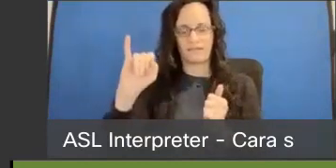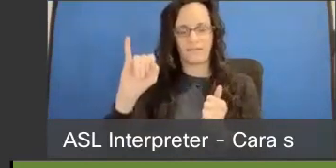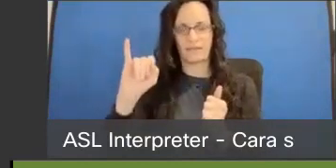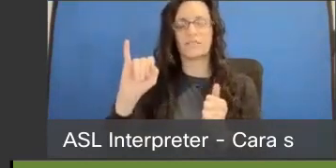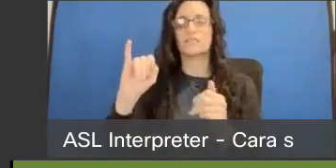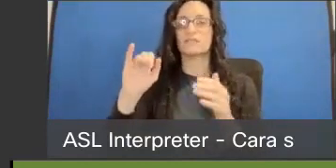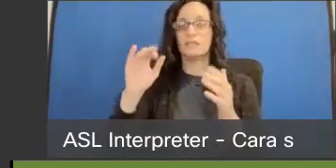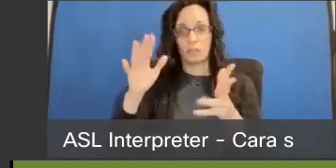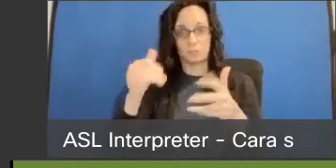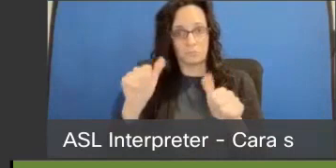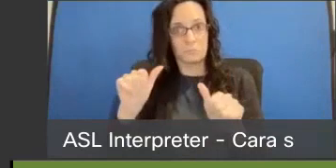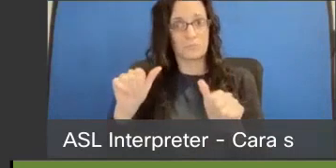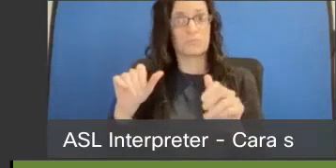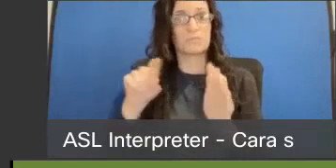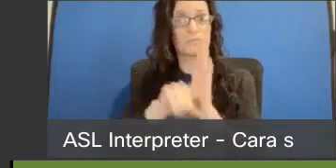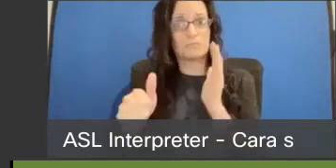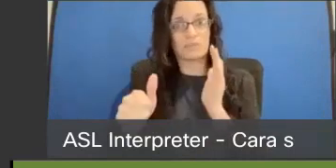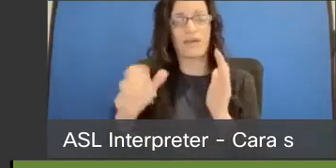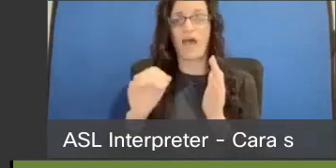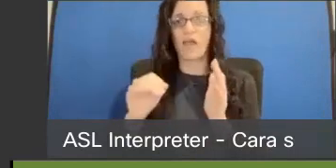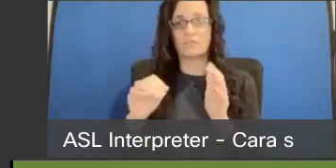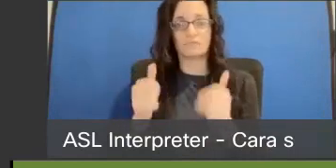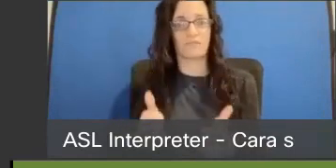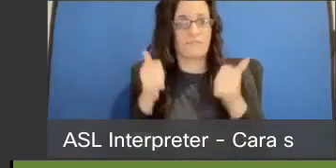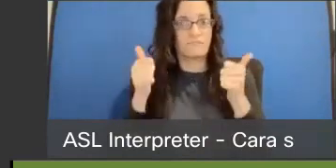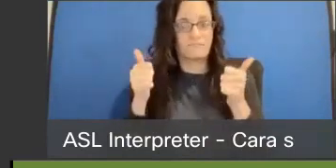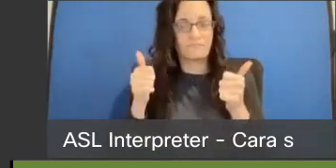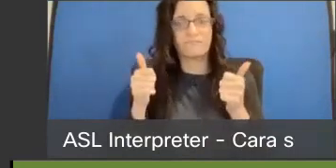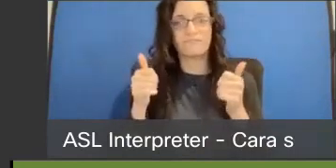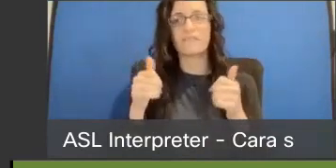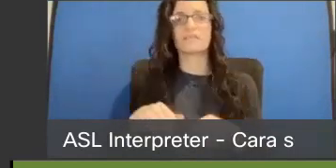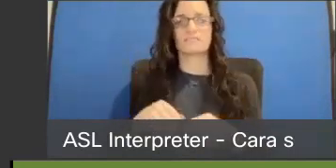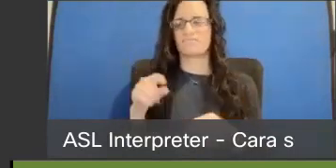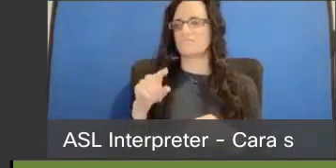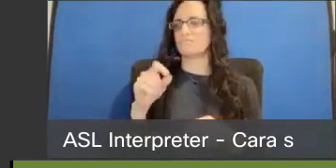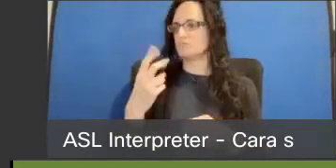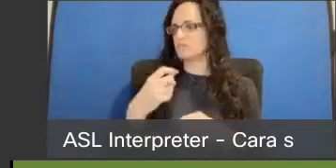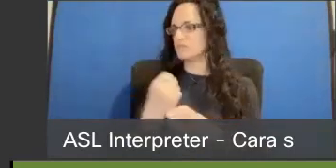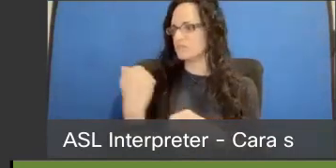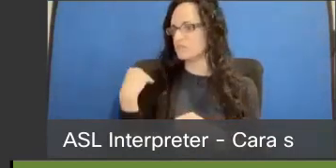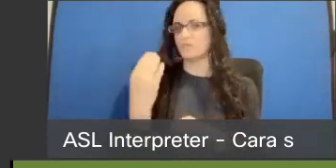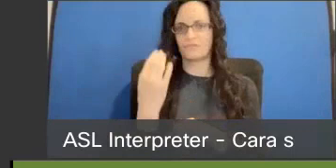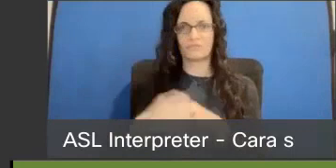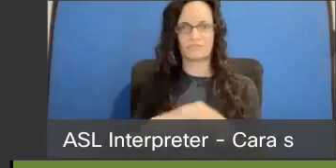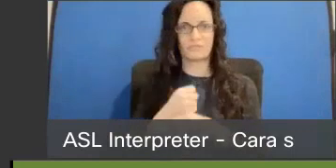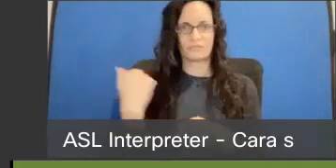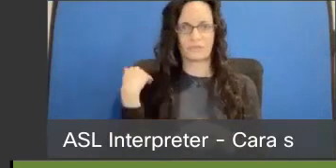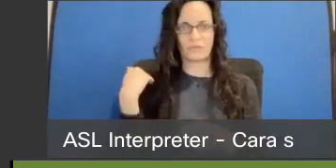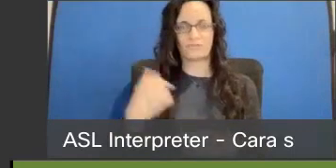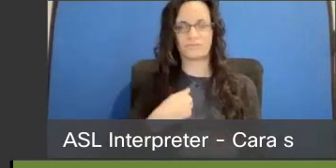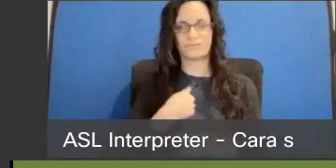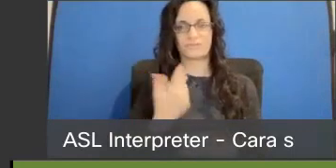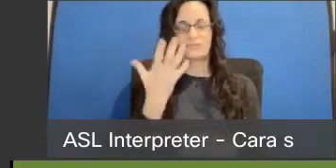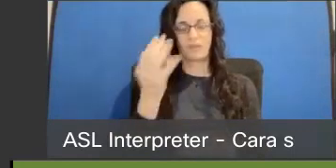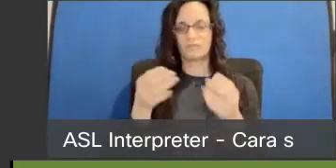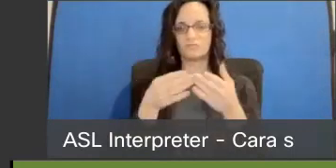attempt. About, oh gosh, I'd say it's probably 14 years ago, 12, 14 years ago. I went to a general